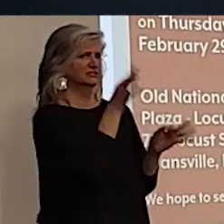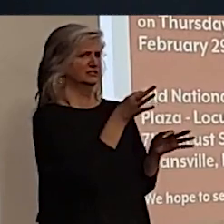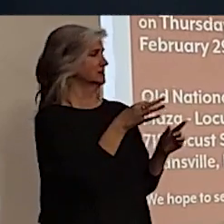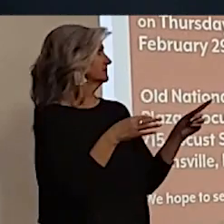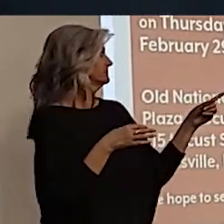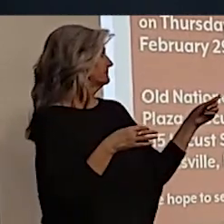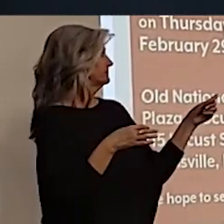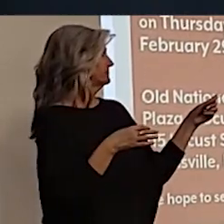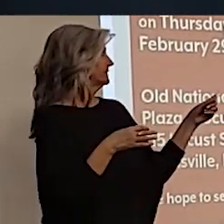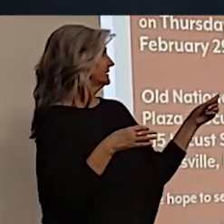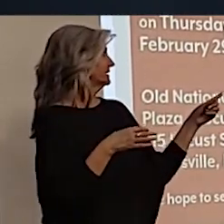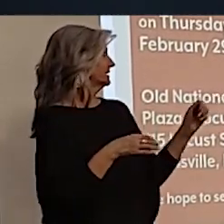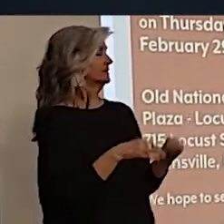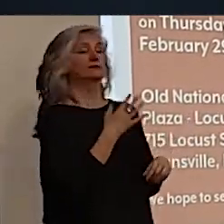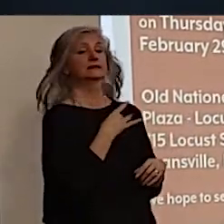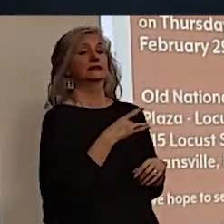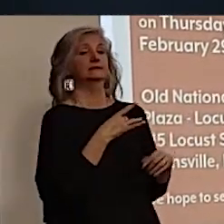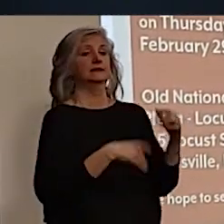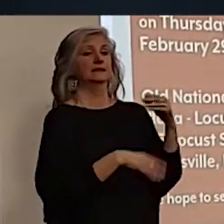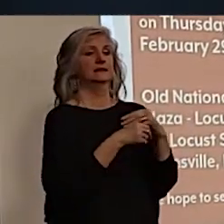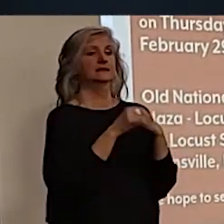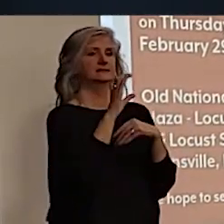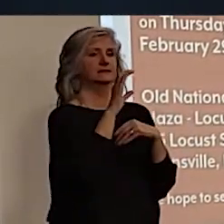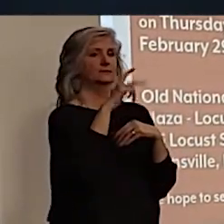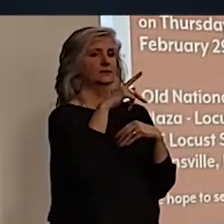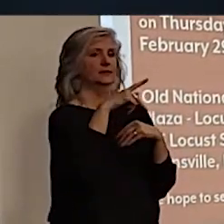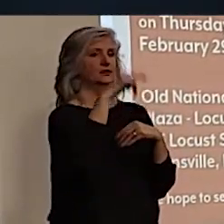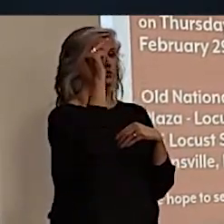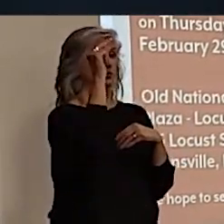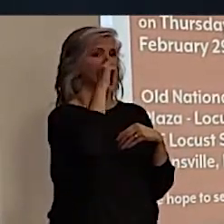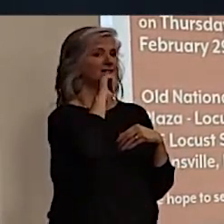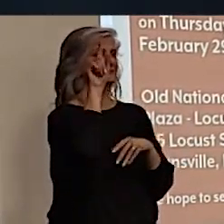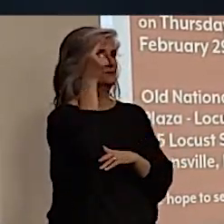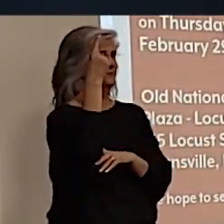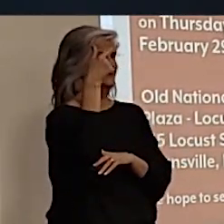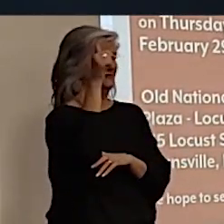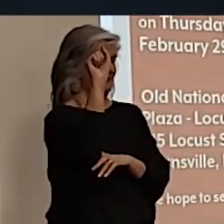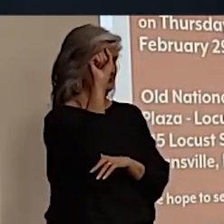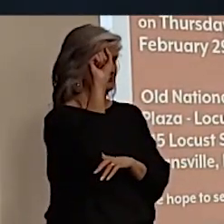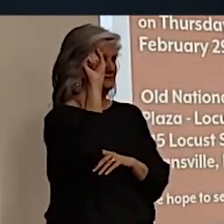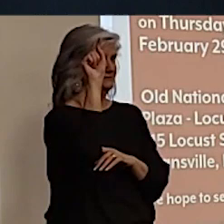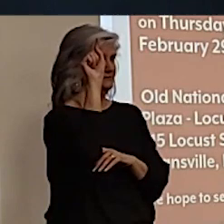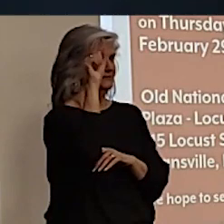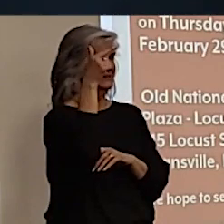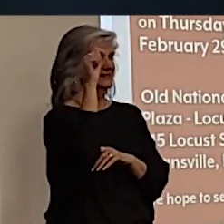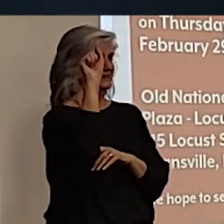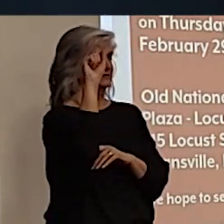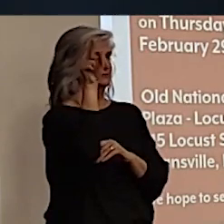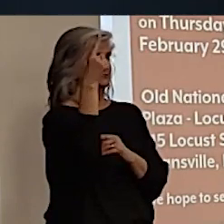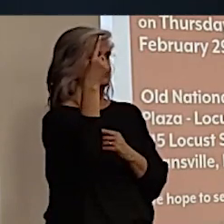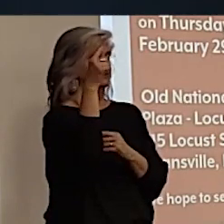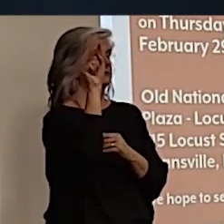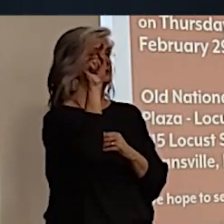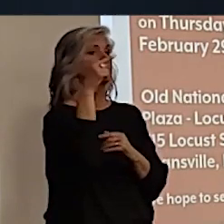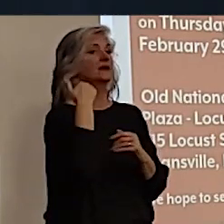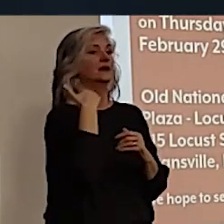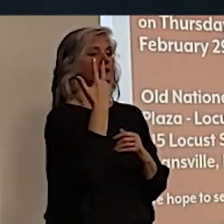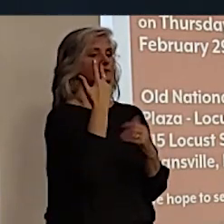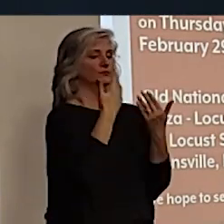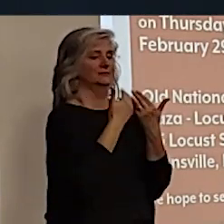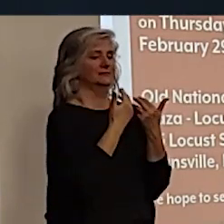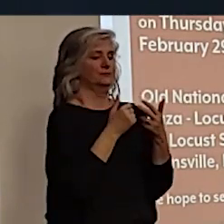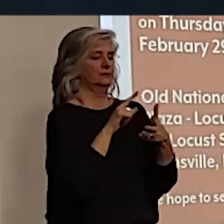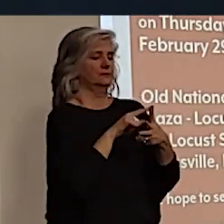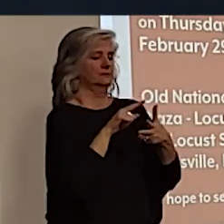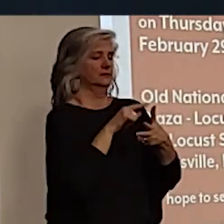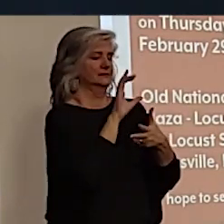Yeah, but I would also add CenterPoint North is strictly a gas utility. You have three separate utilities.